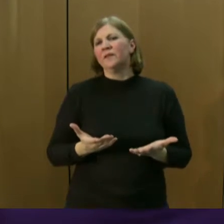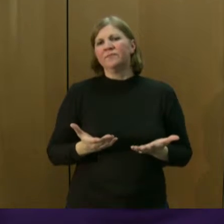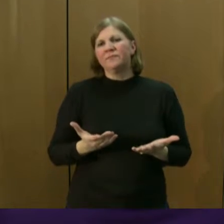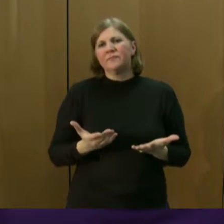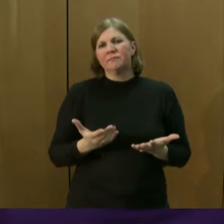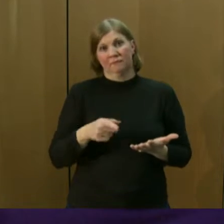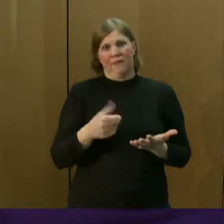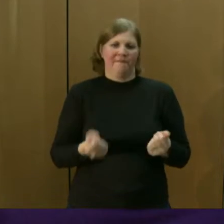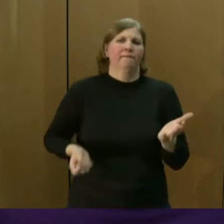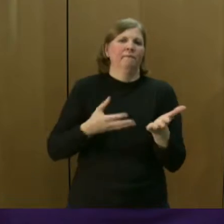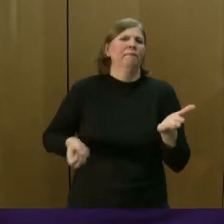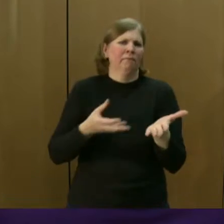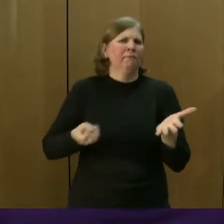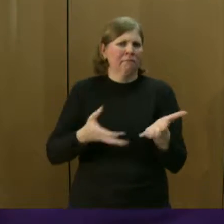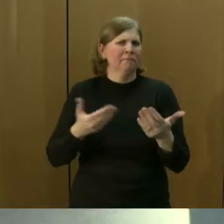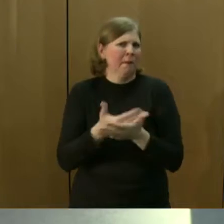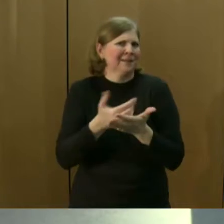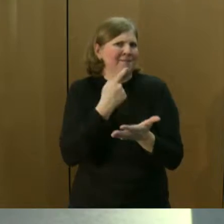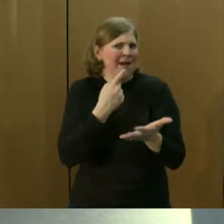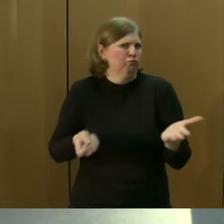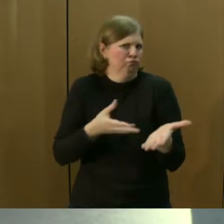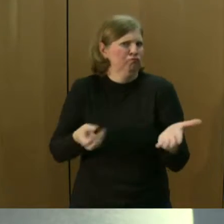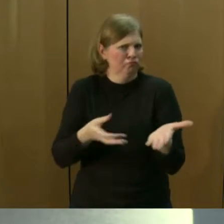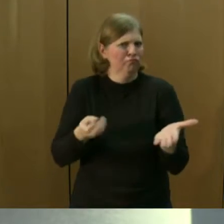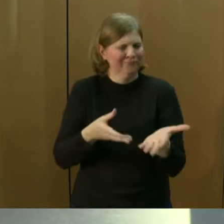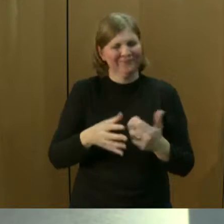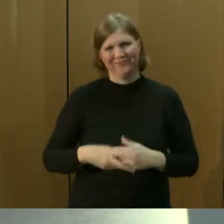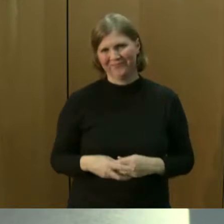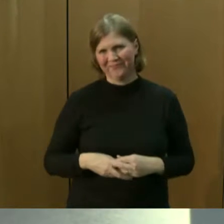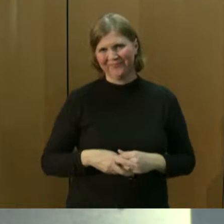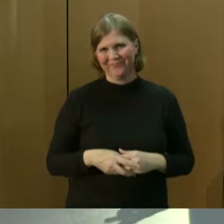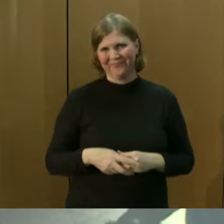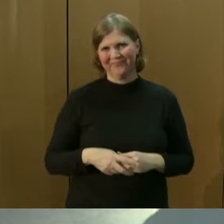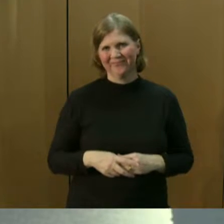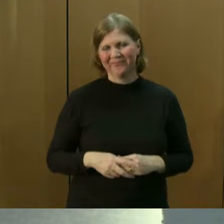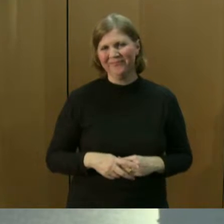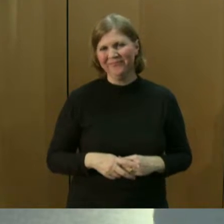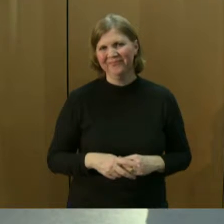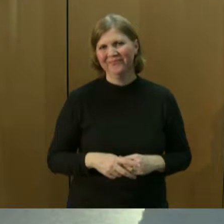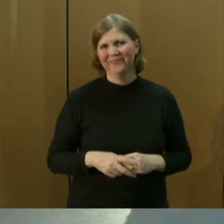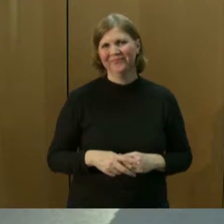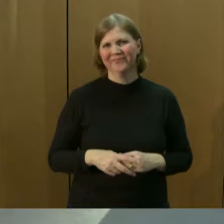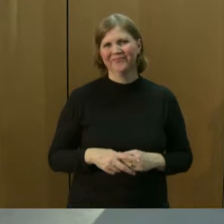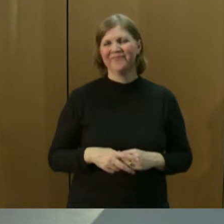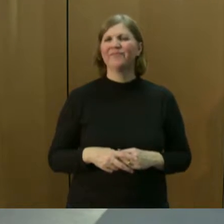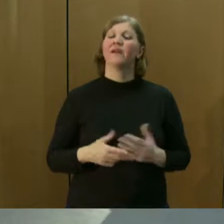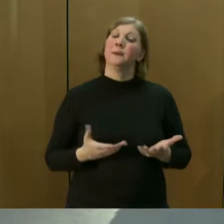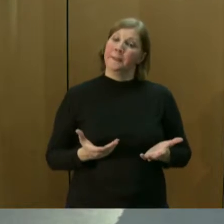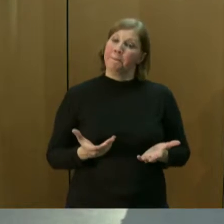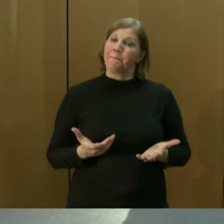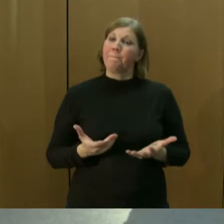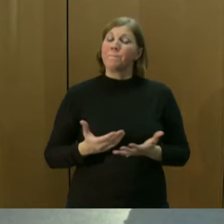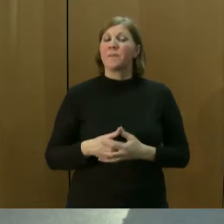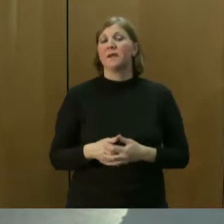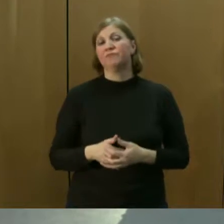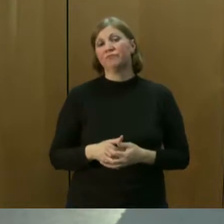different. So everyone is as old as us. Yeah, well, yes, okay. Right. So let's